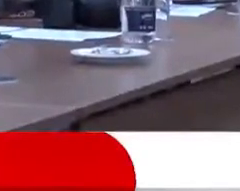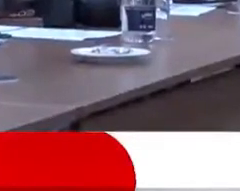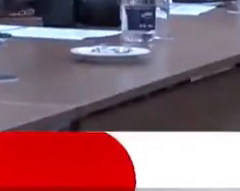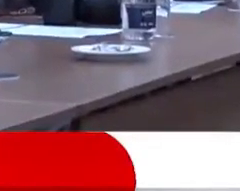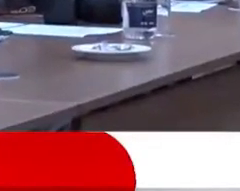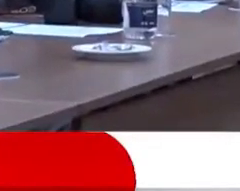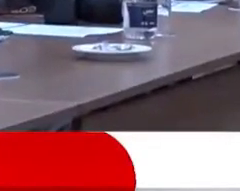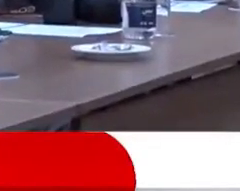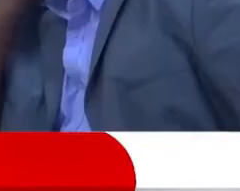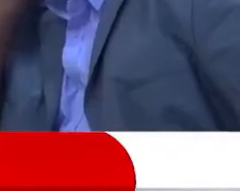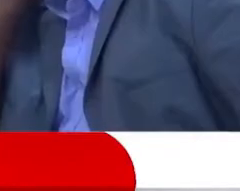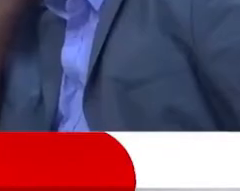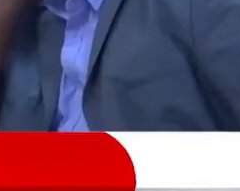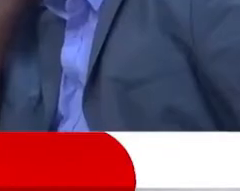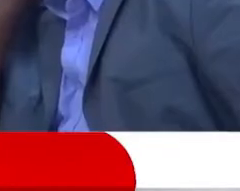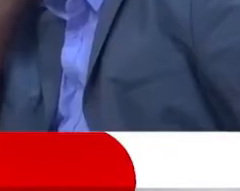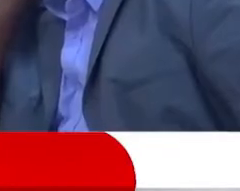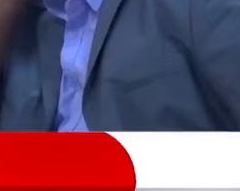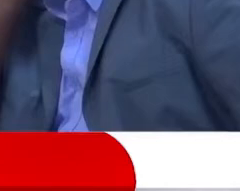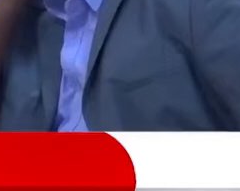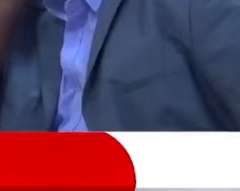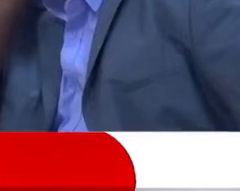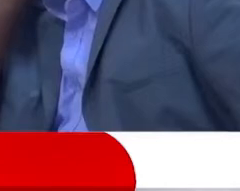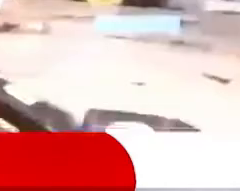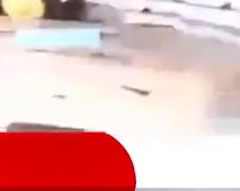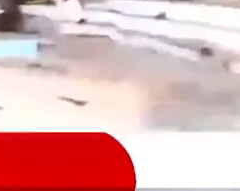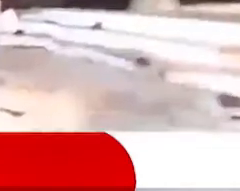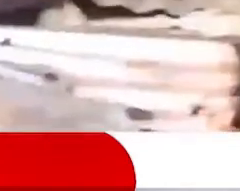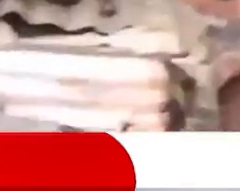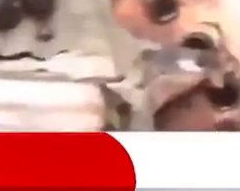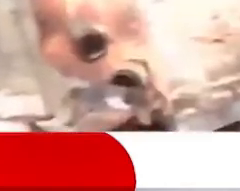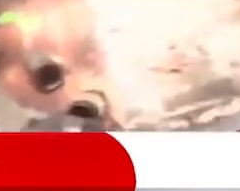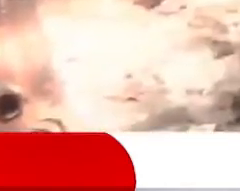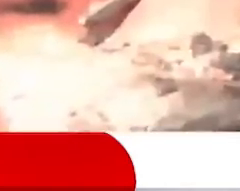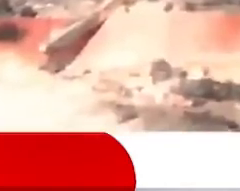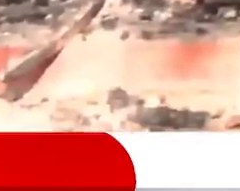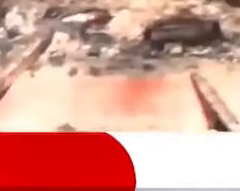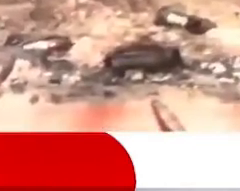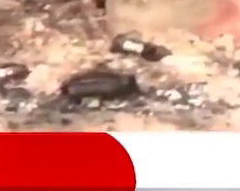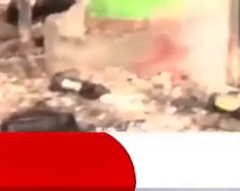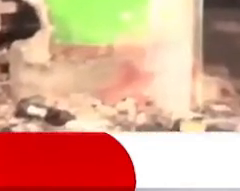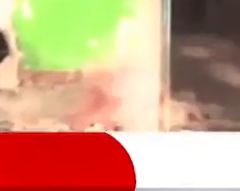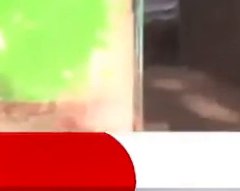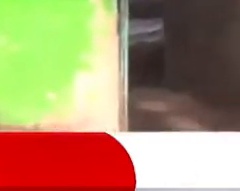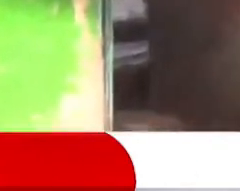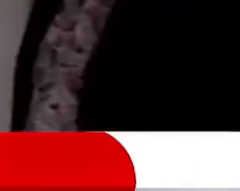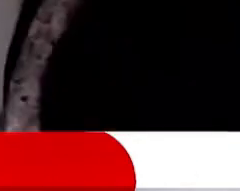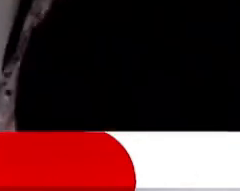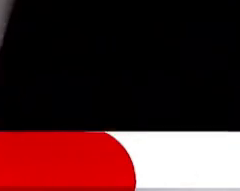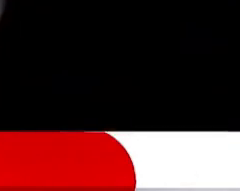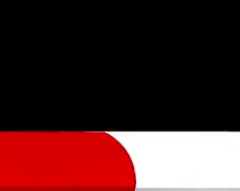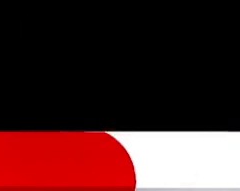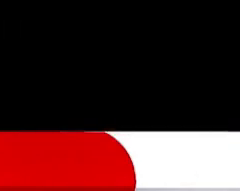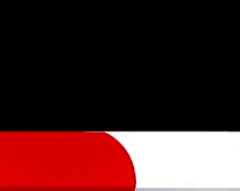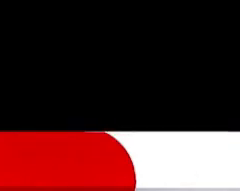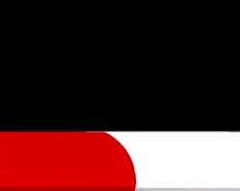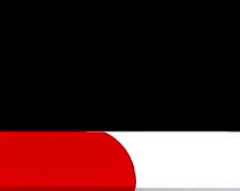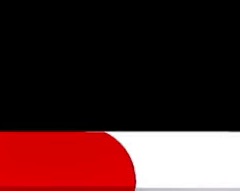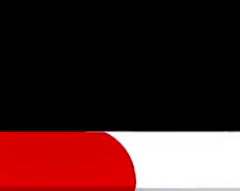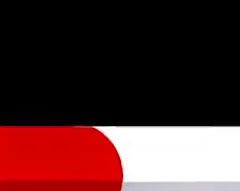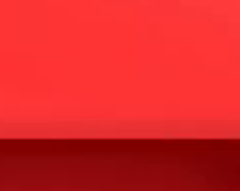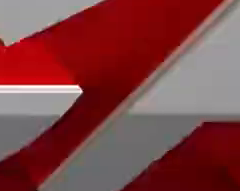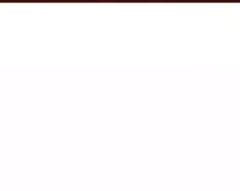New info reveals that county and national government officials are the owners of many bars that violate the law